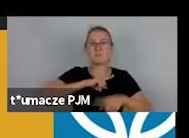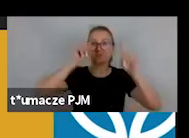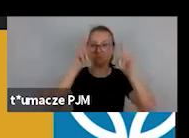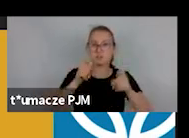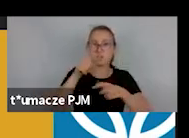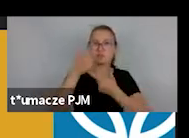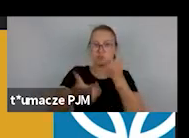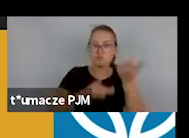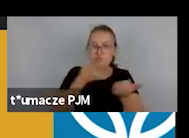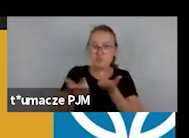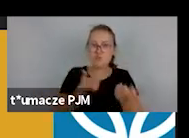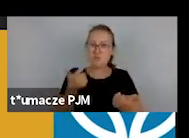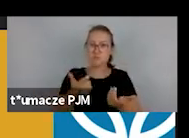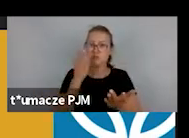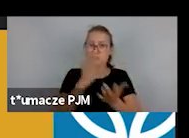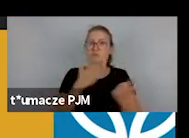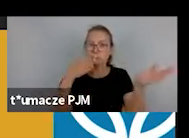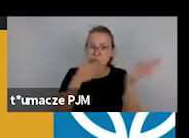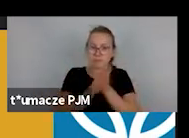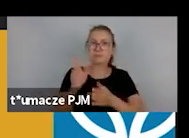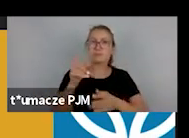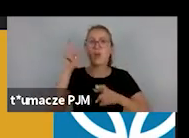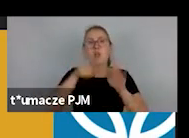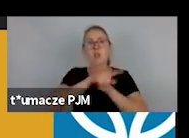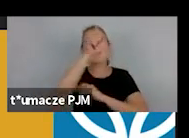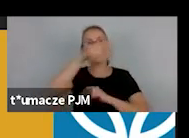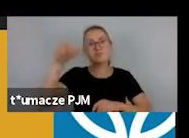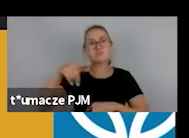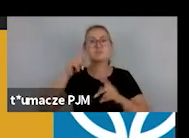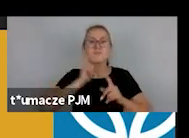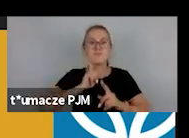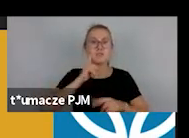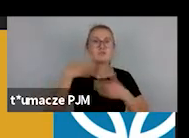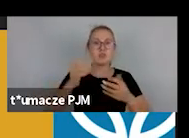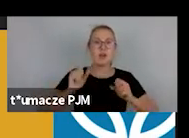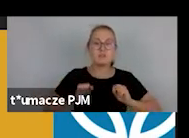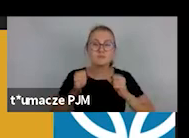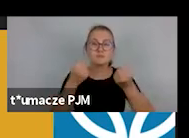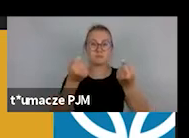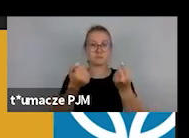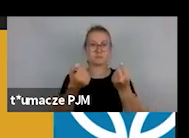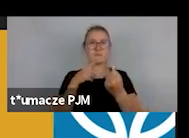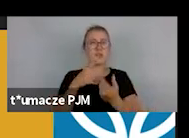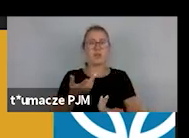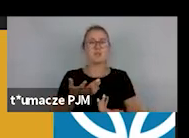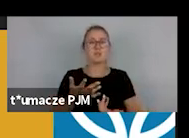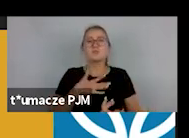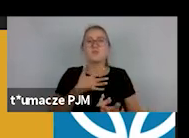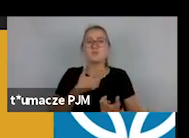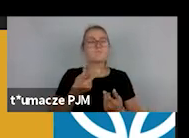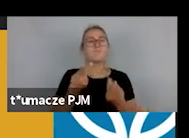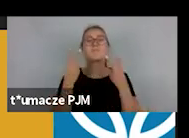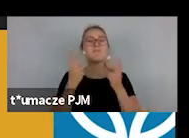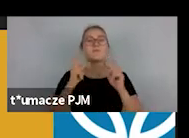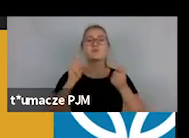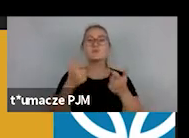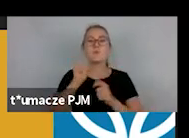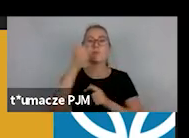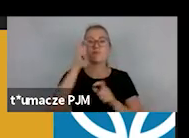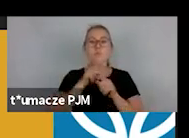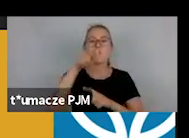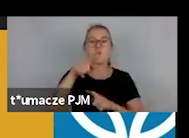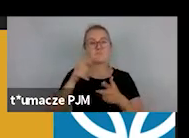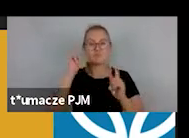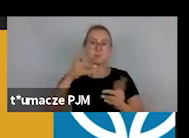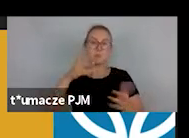connected to your family. And so it's often about finding the entry point. You know, with the men that I worked with